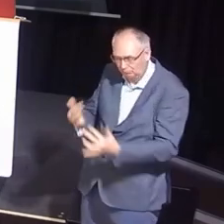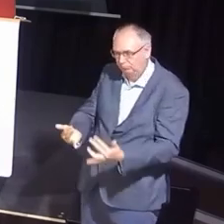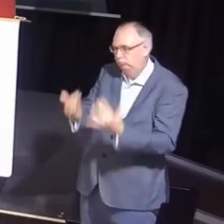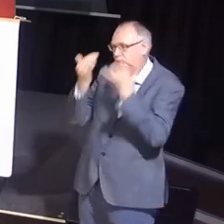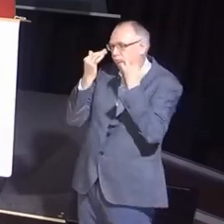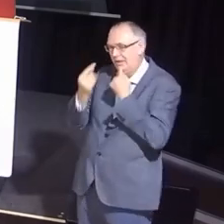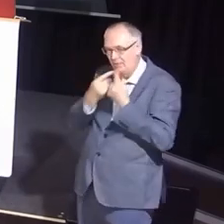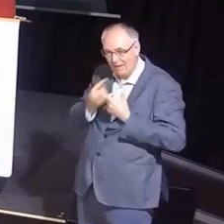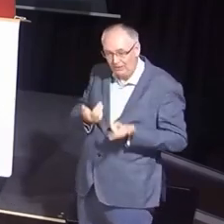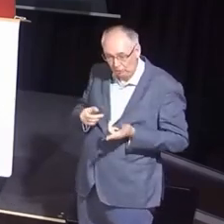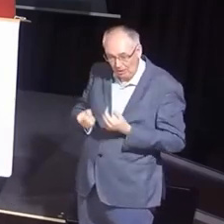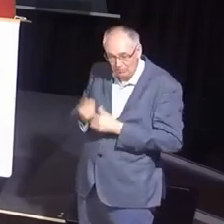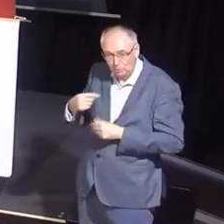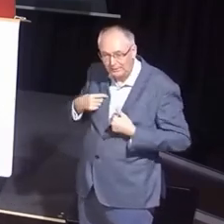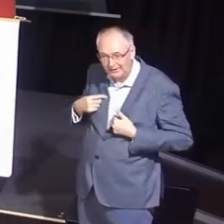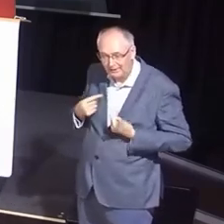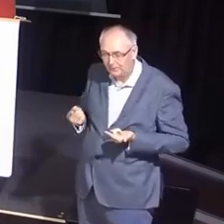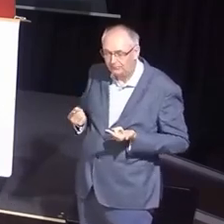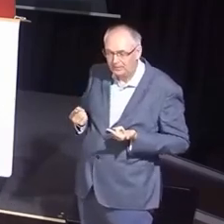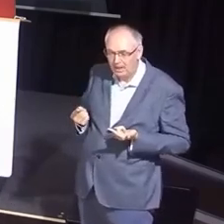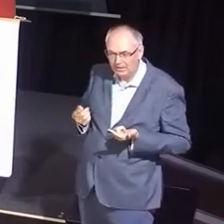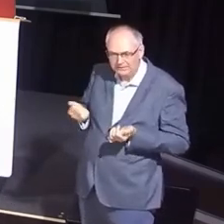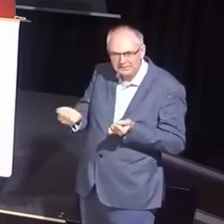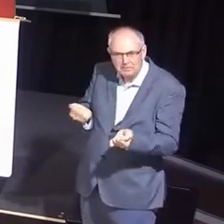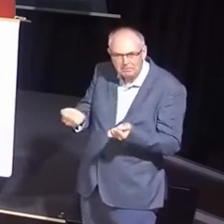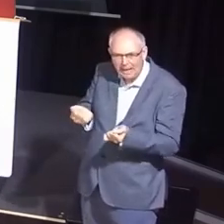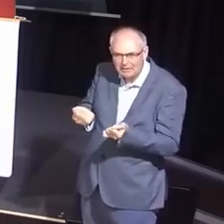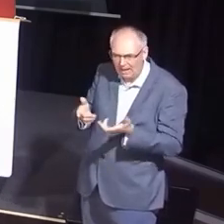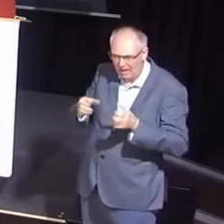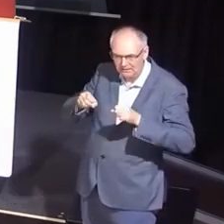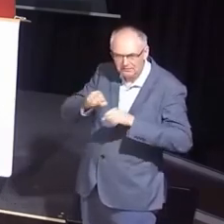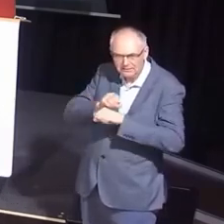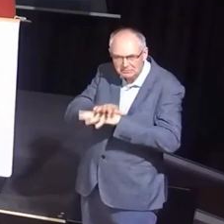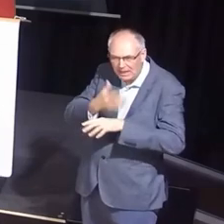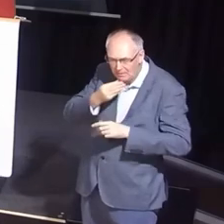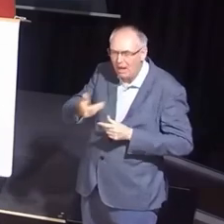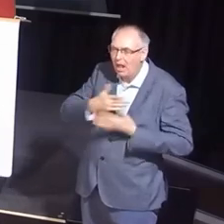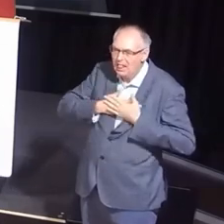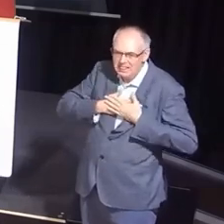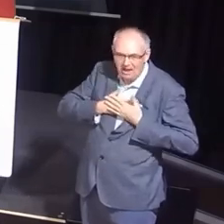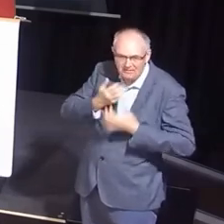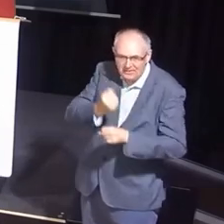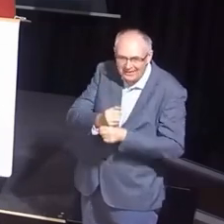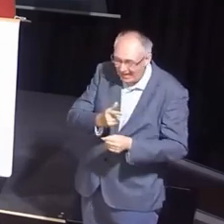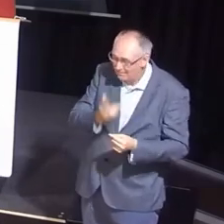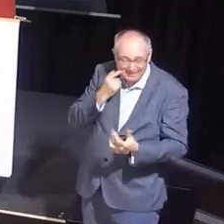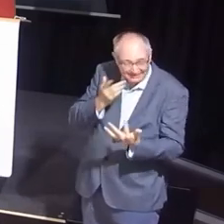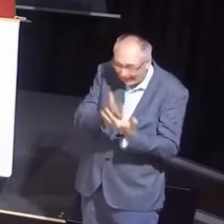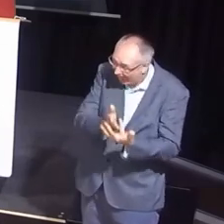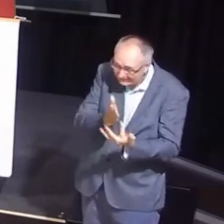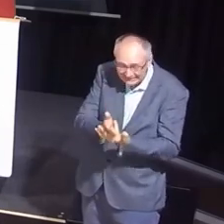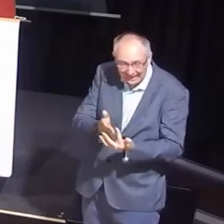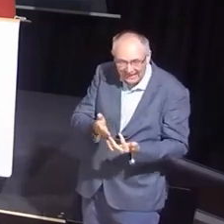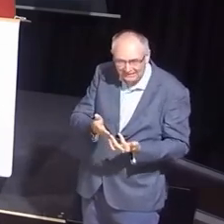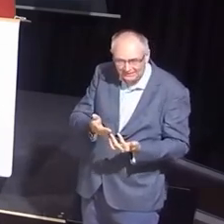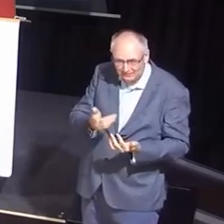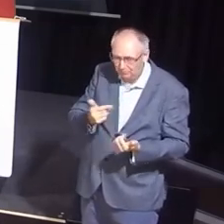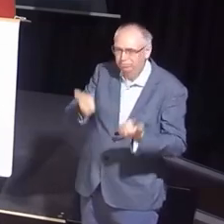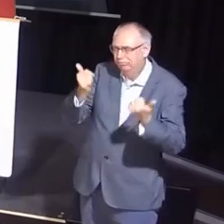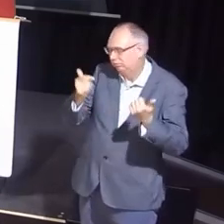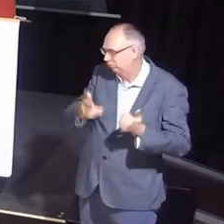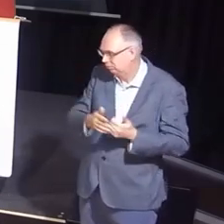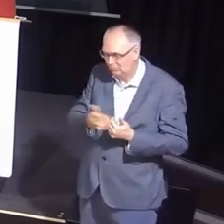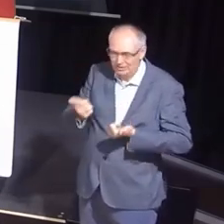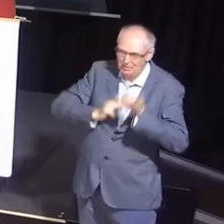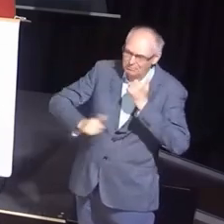that does to me. Like Spider-Man, I tried to love that game because it was so successful on an accessibility front, and I was so proud of the industry